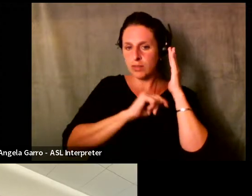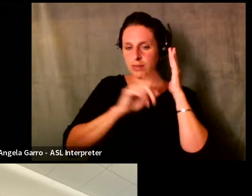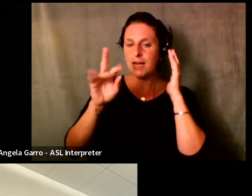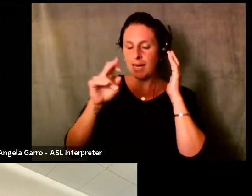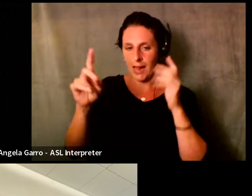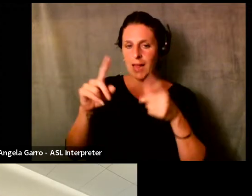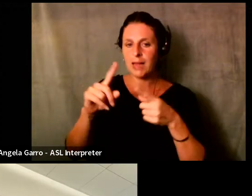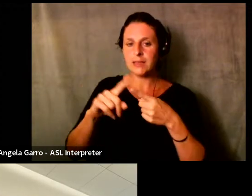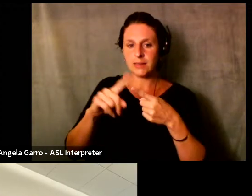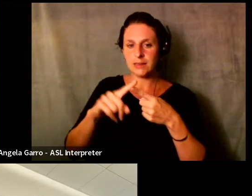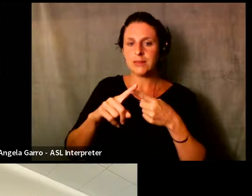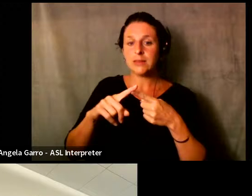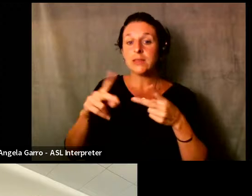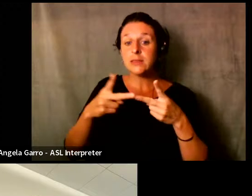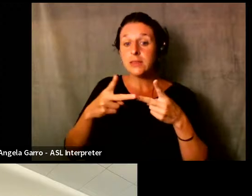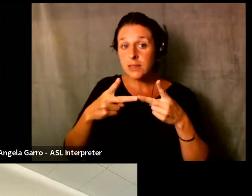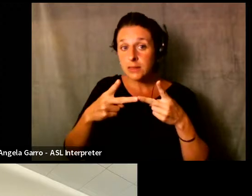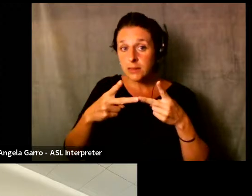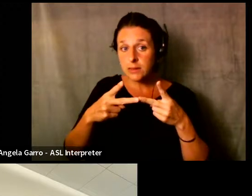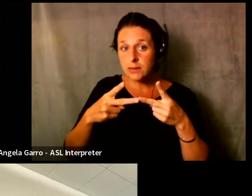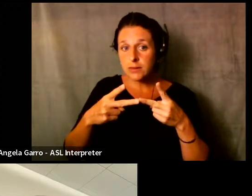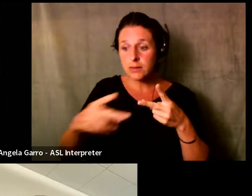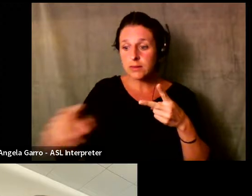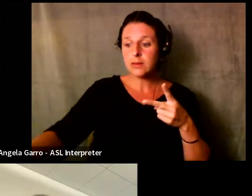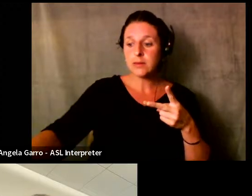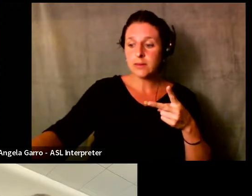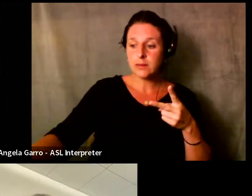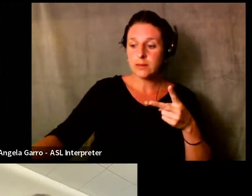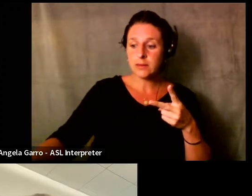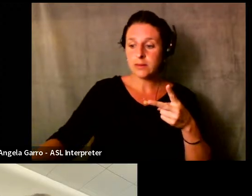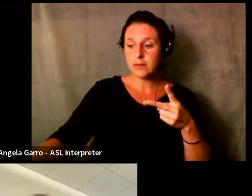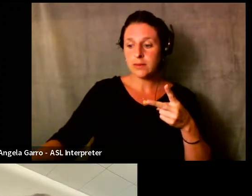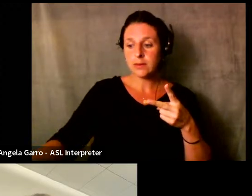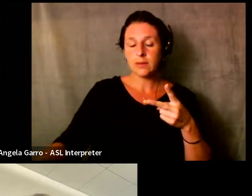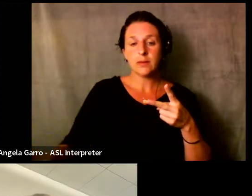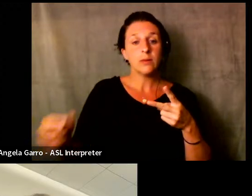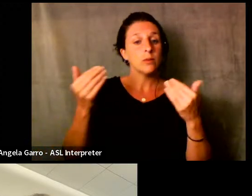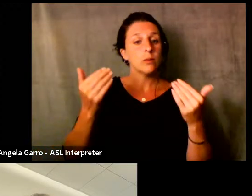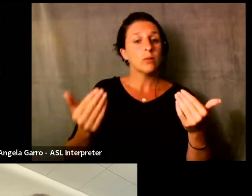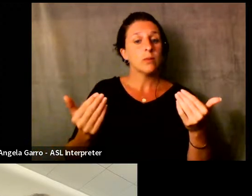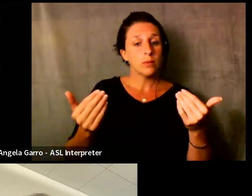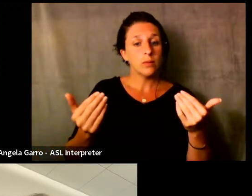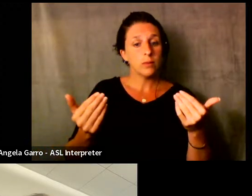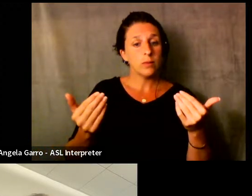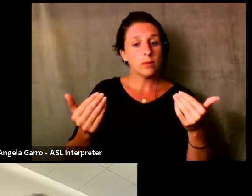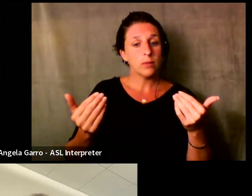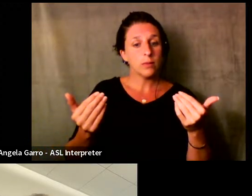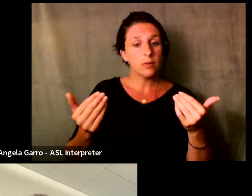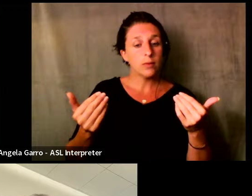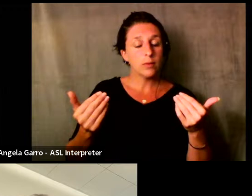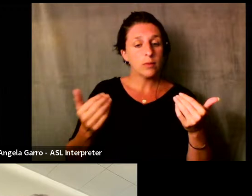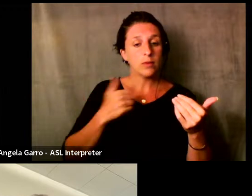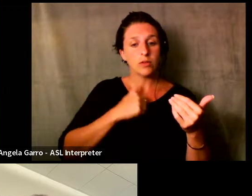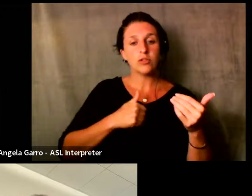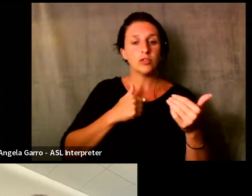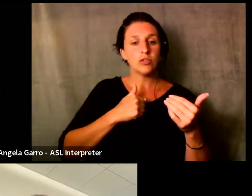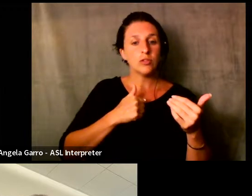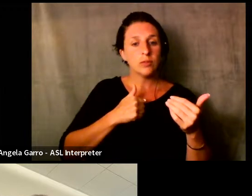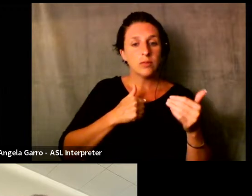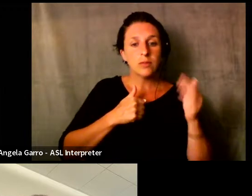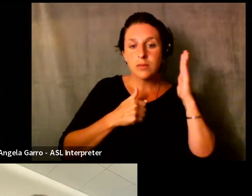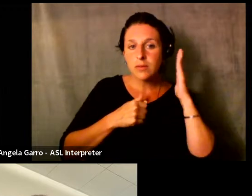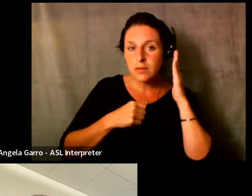need a second. I'll second. Or go ahead. Oh, sorry, maybe I didn't. Before